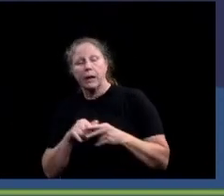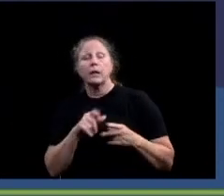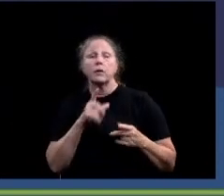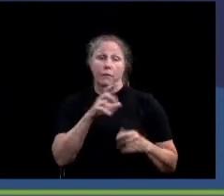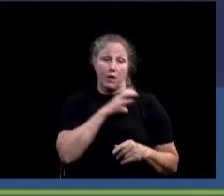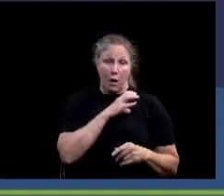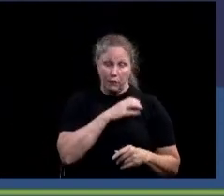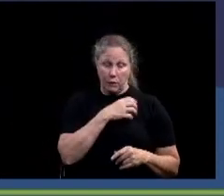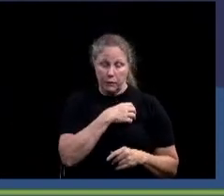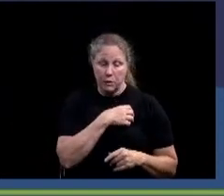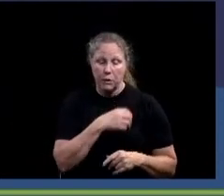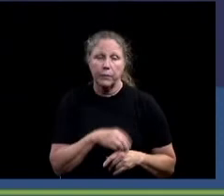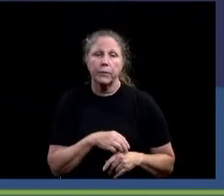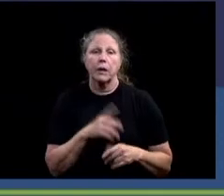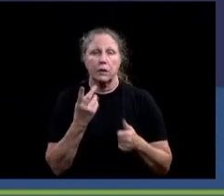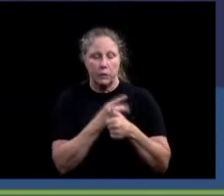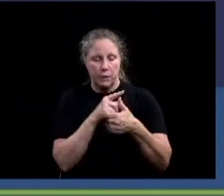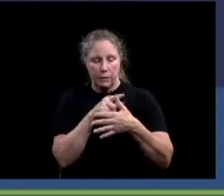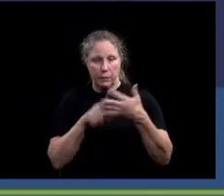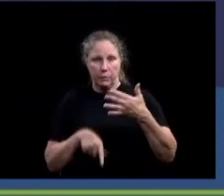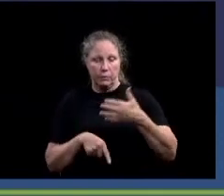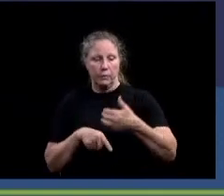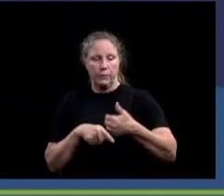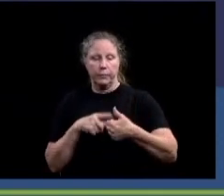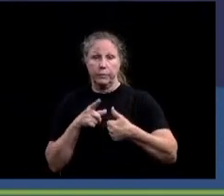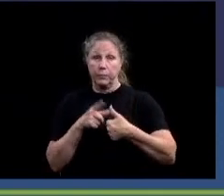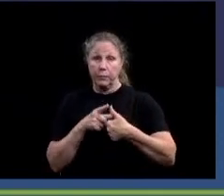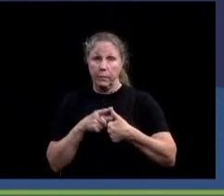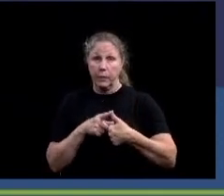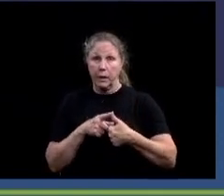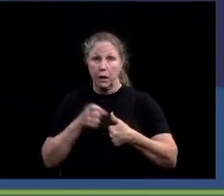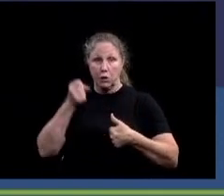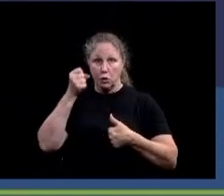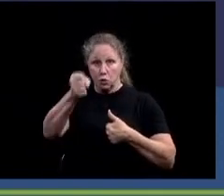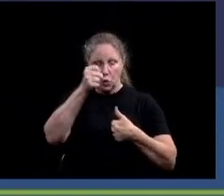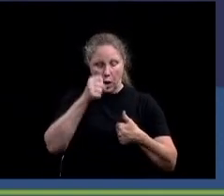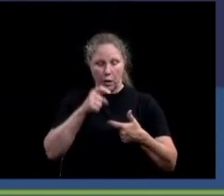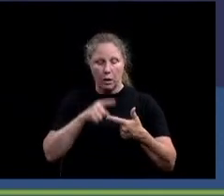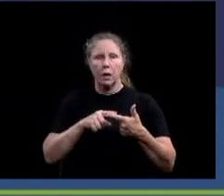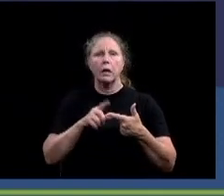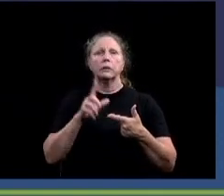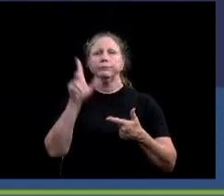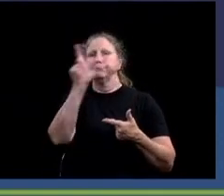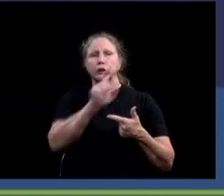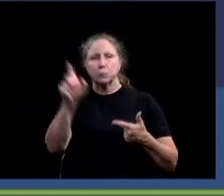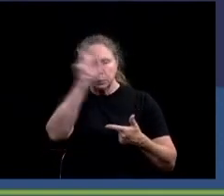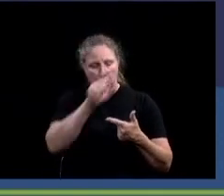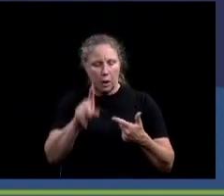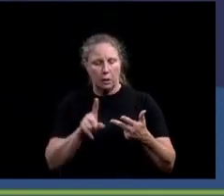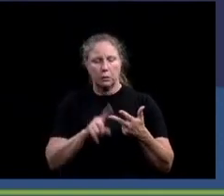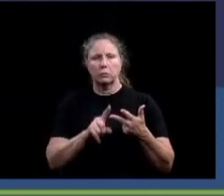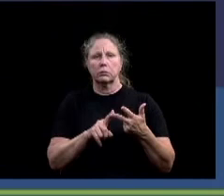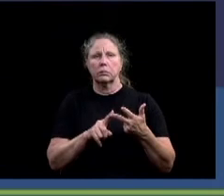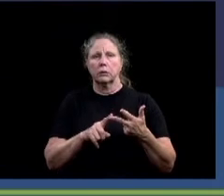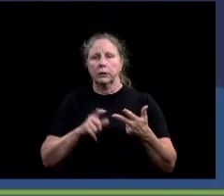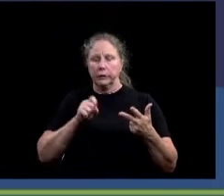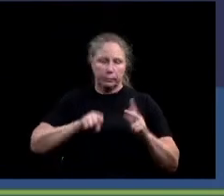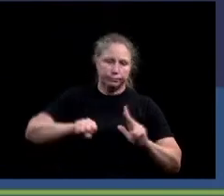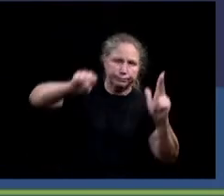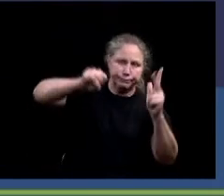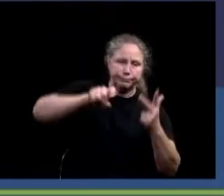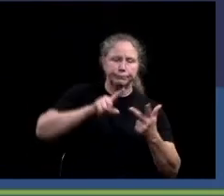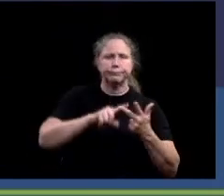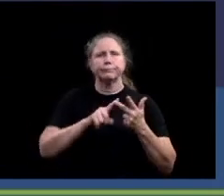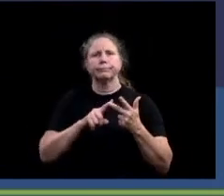be a strike, a chemical agent, an impact device, an electronic control device, and